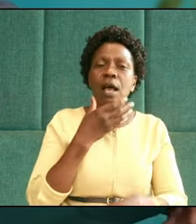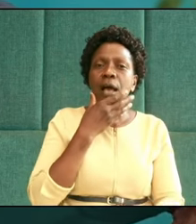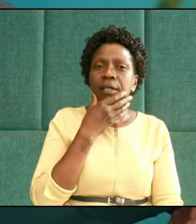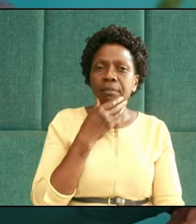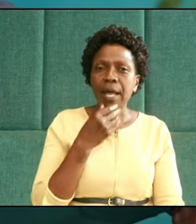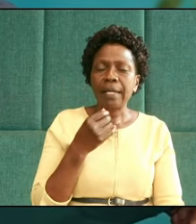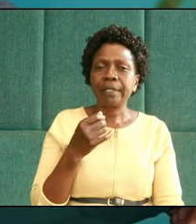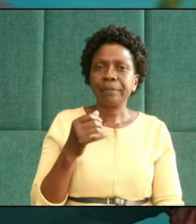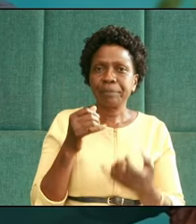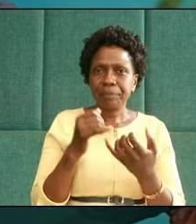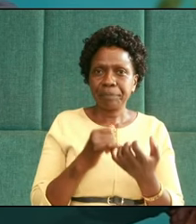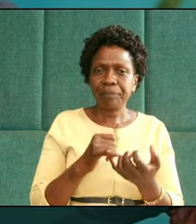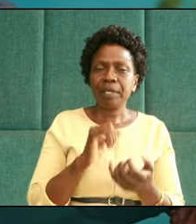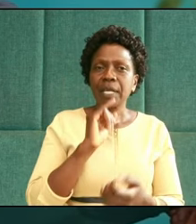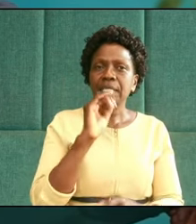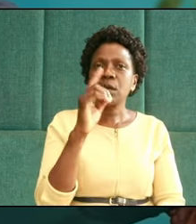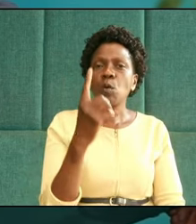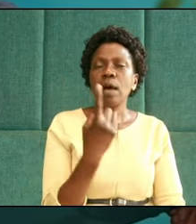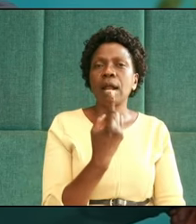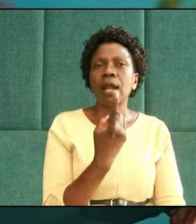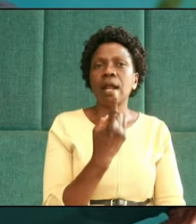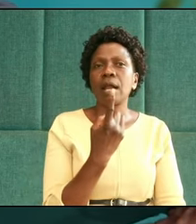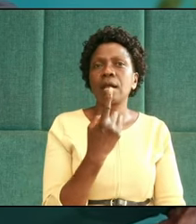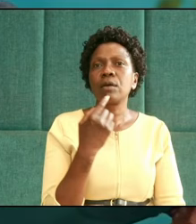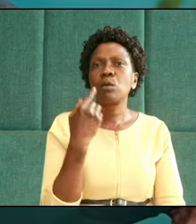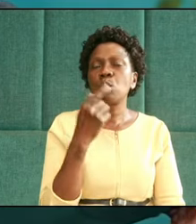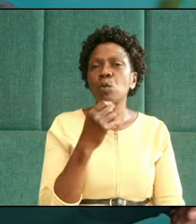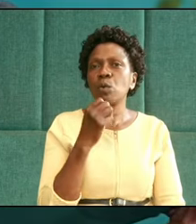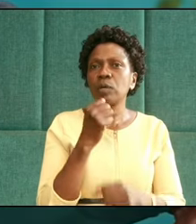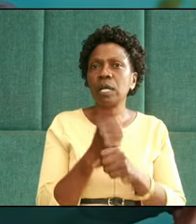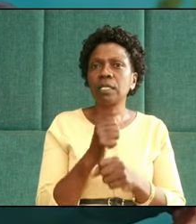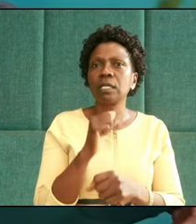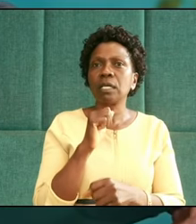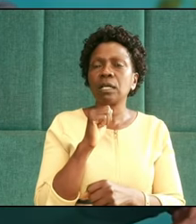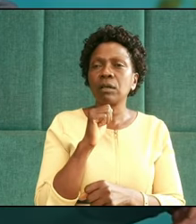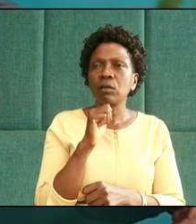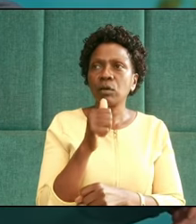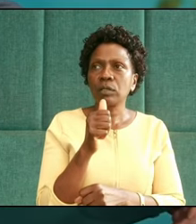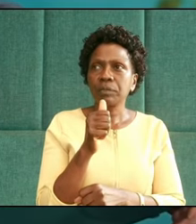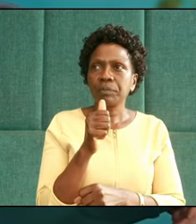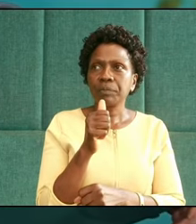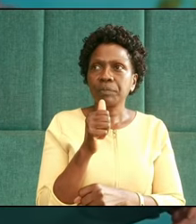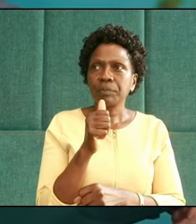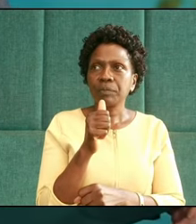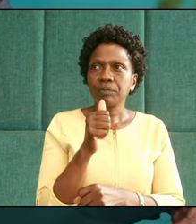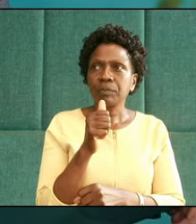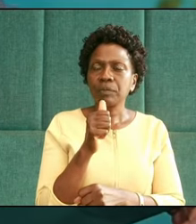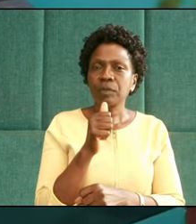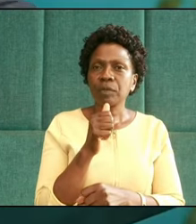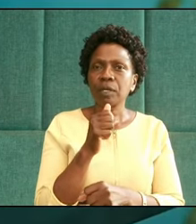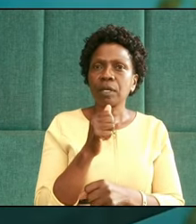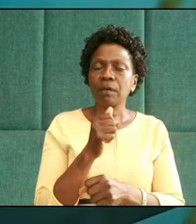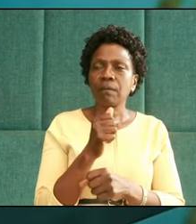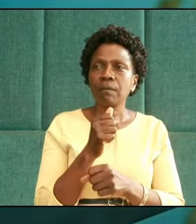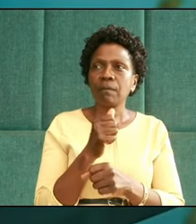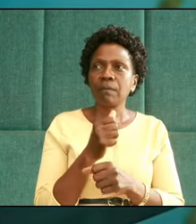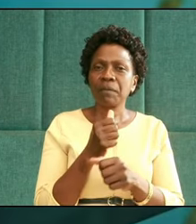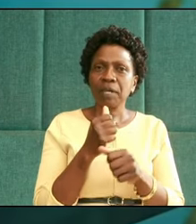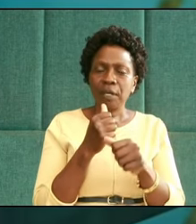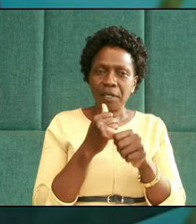is the one who does not inspect his wife's phone.